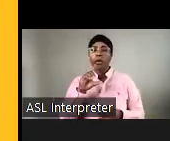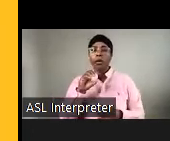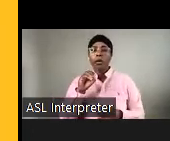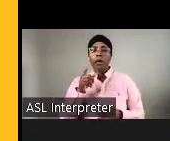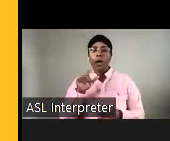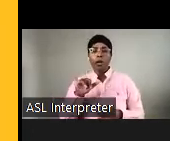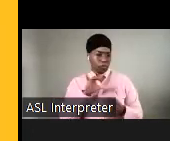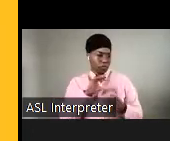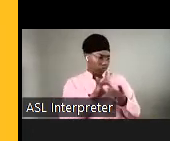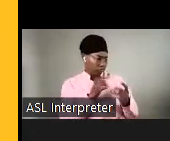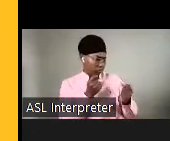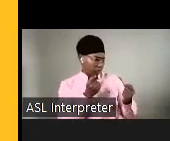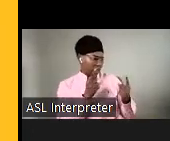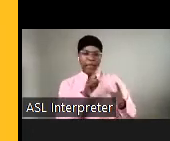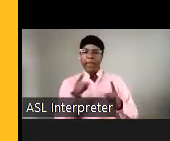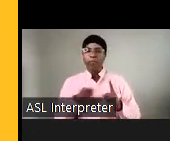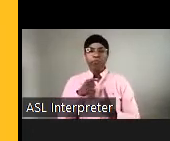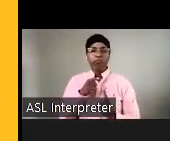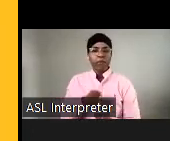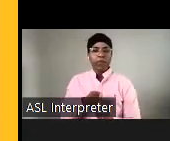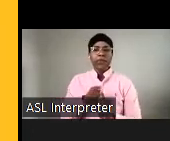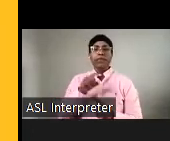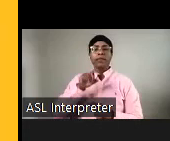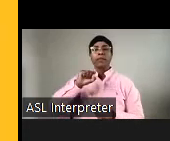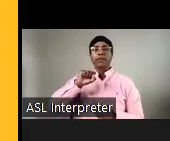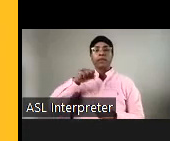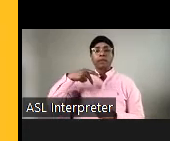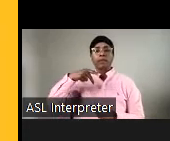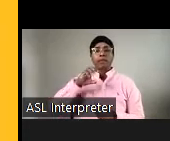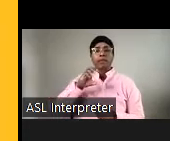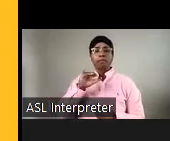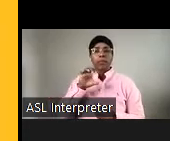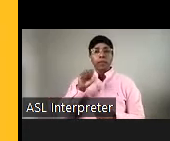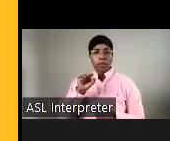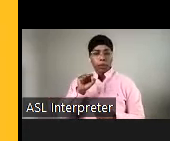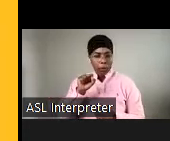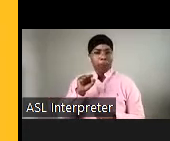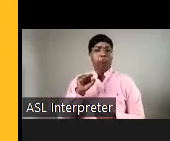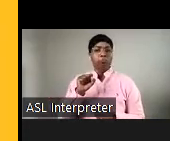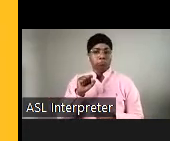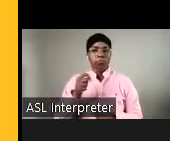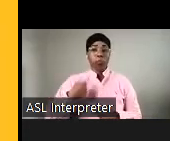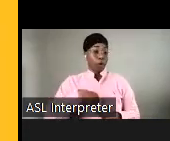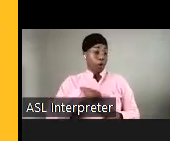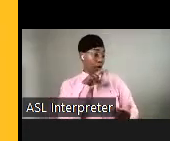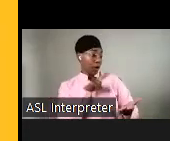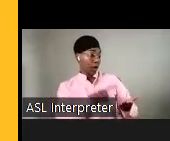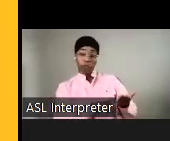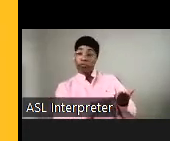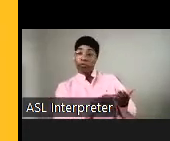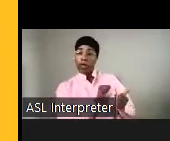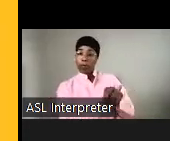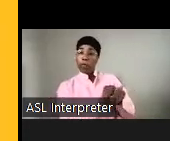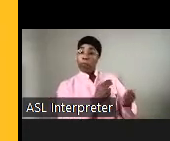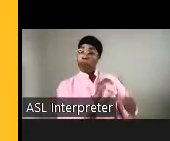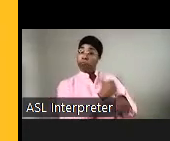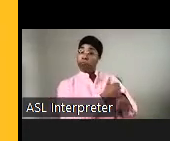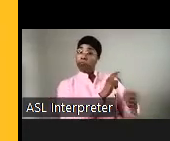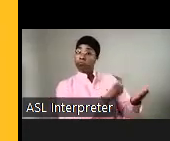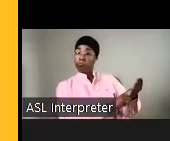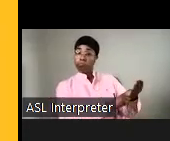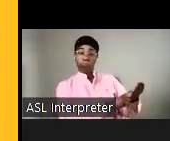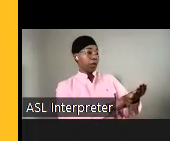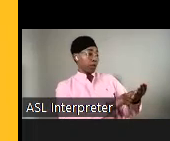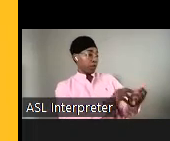on specific species of interest. We contracted with the Intertribal Council of Michigan to do